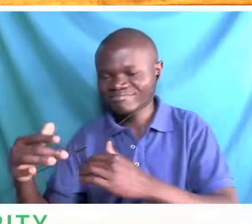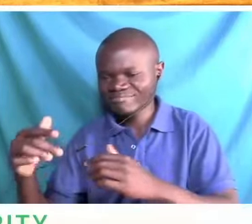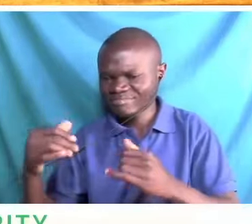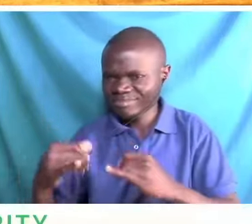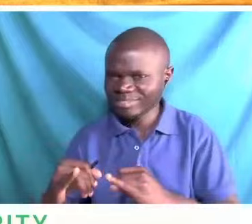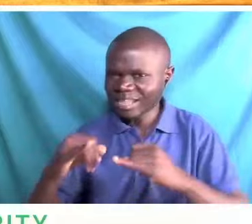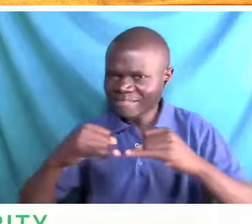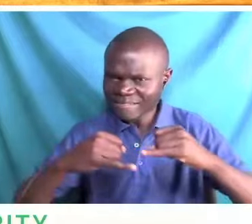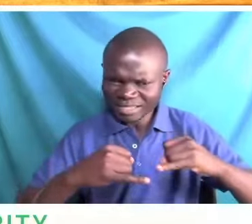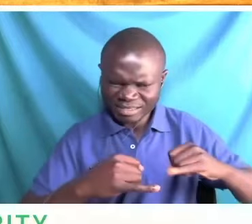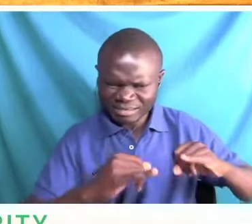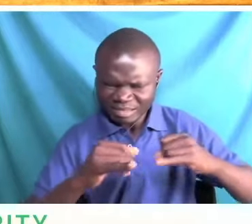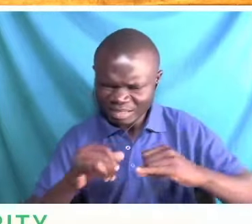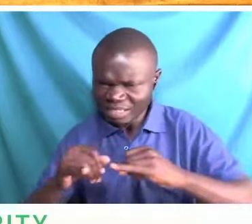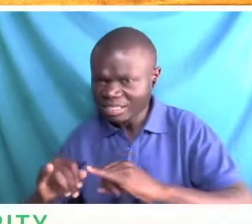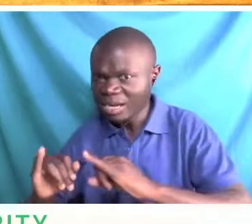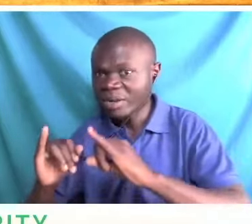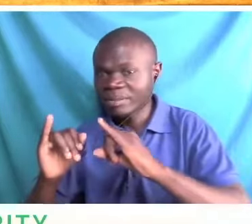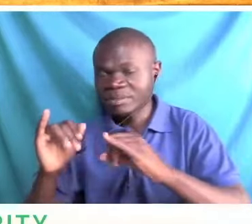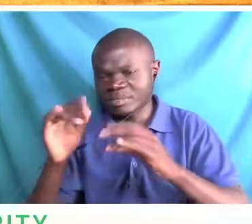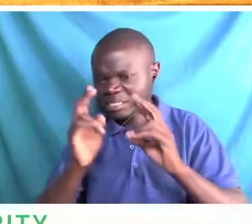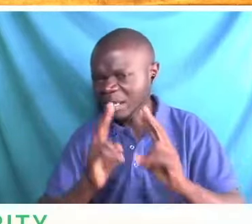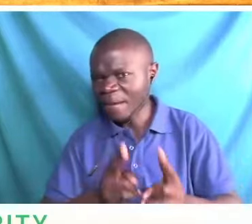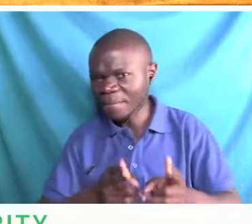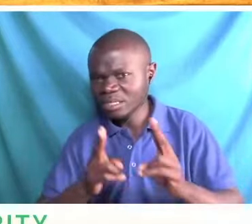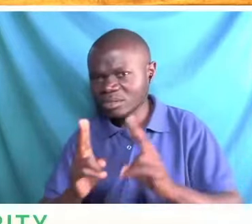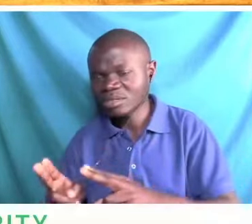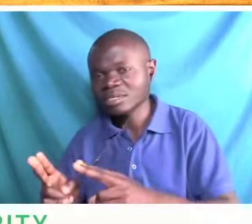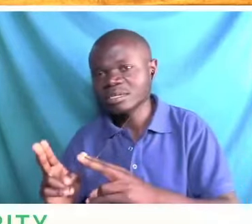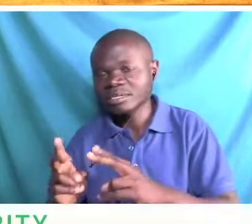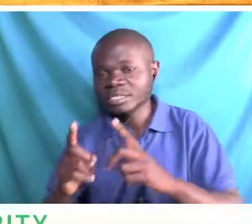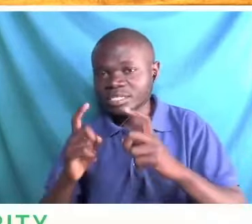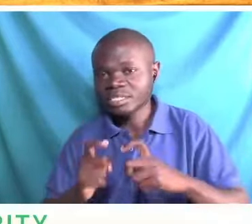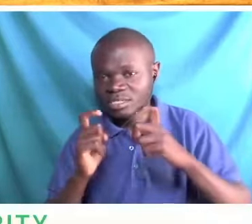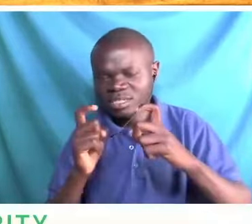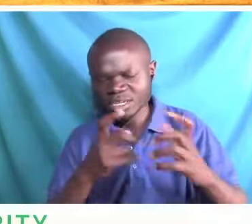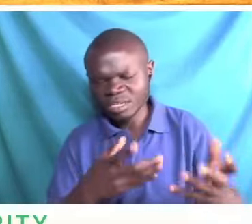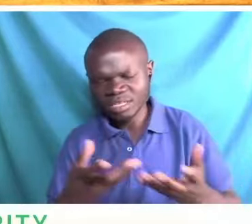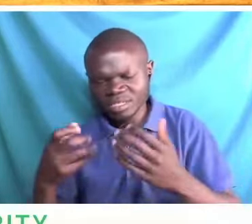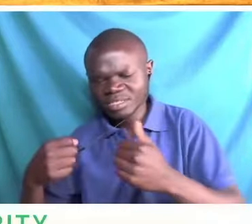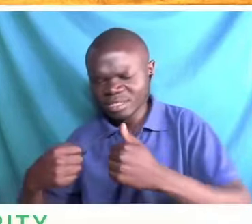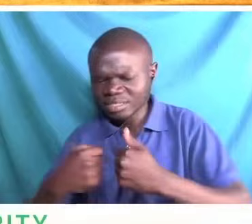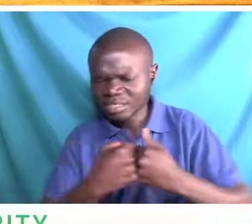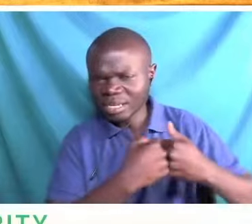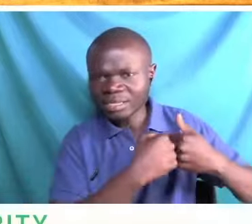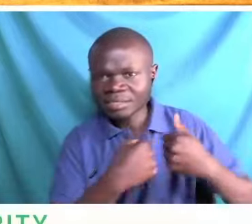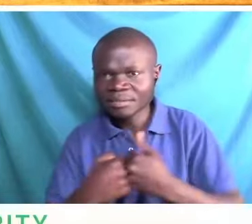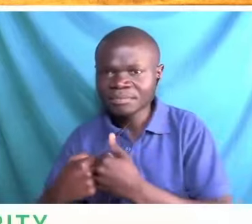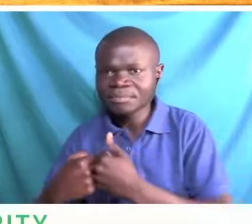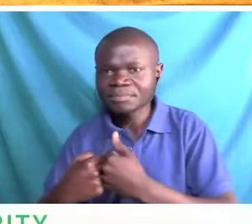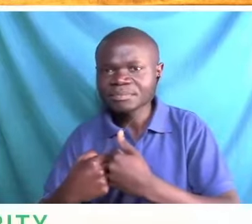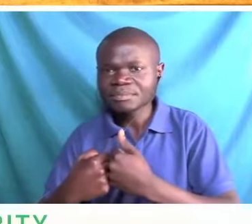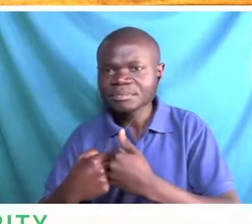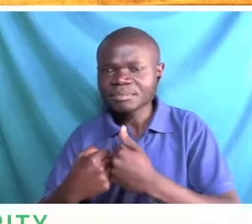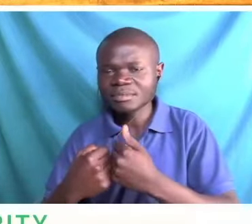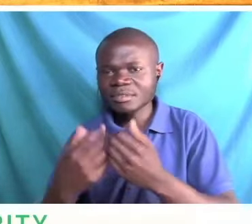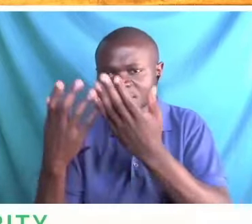this habitual sin that I'm struggling with, take this challenge that always brings me down,